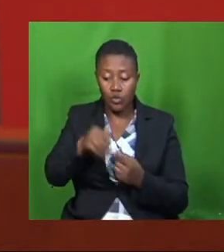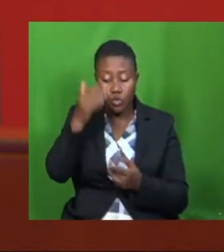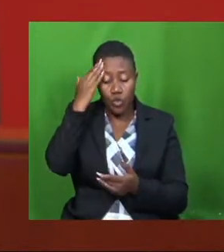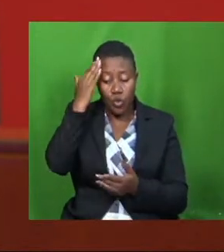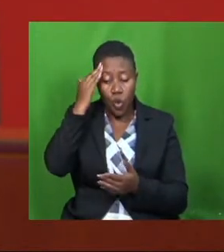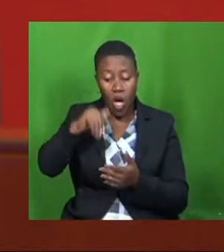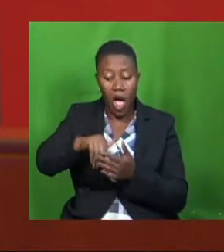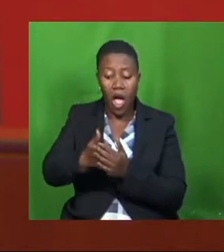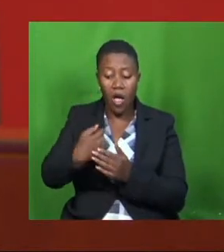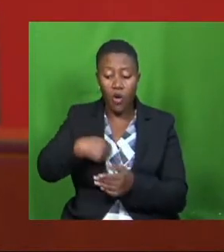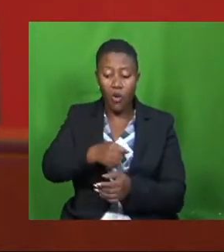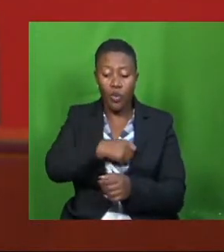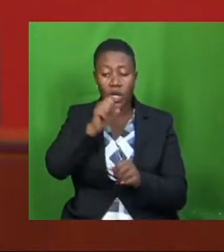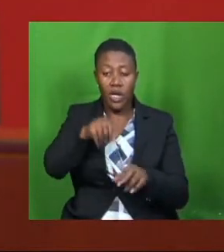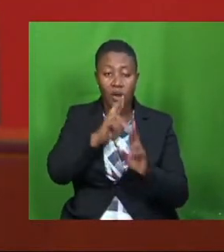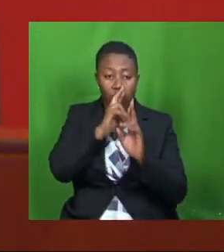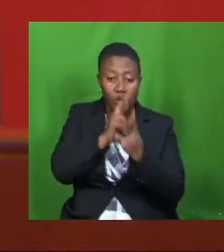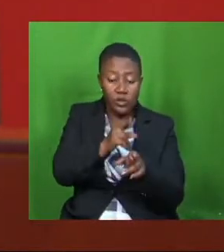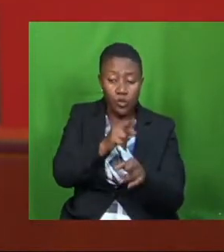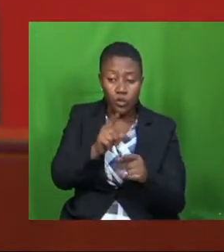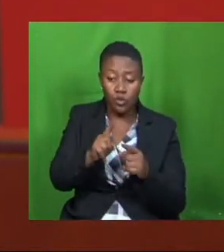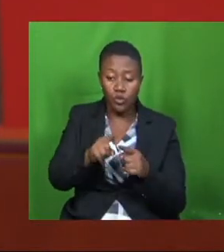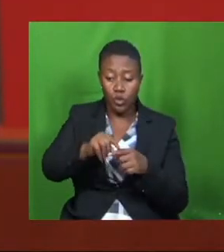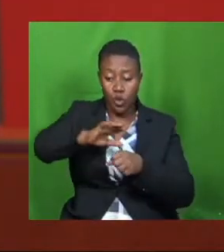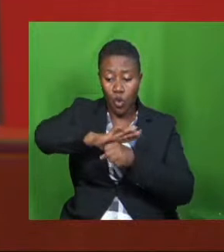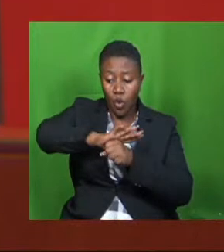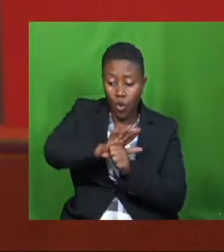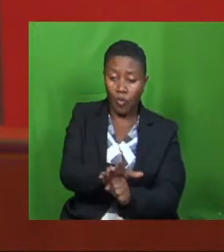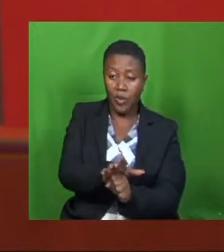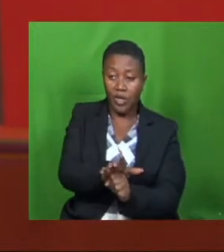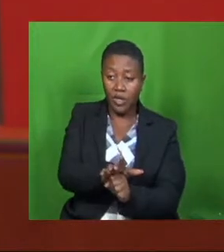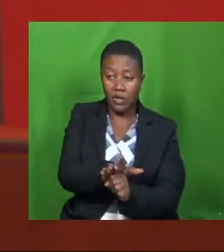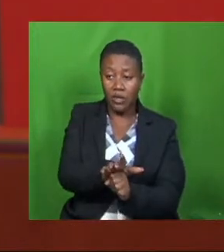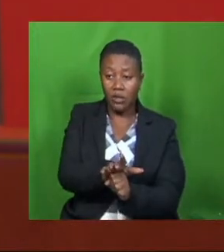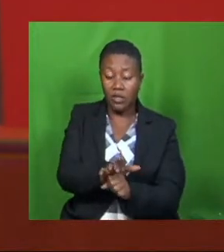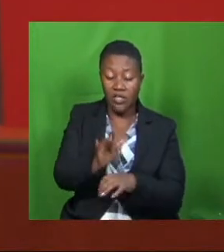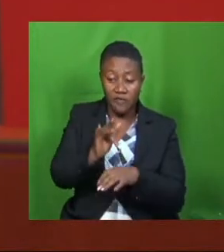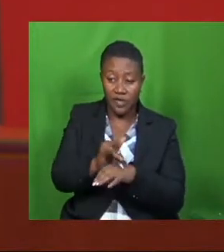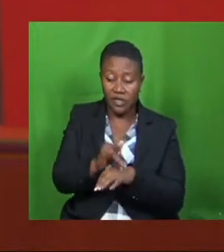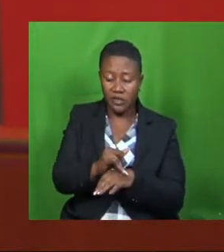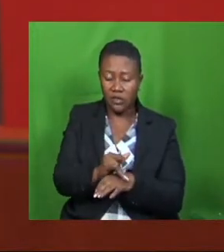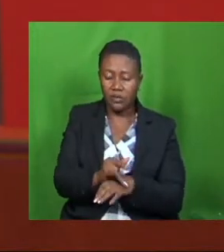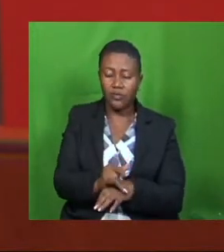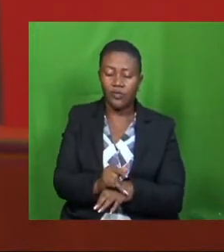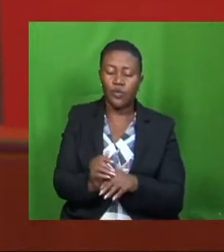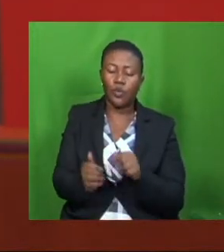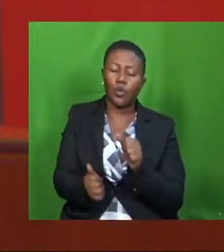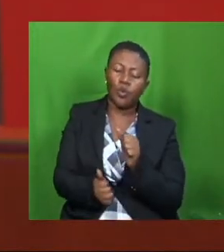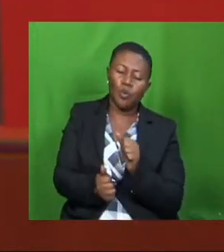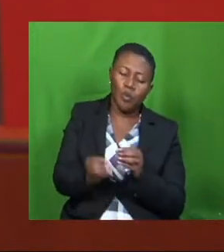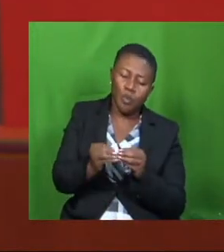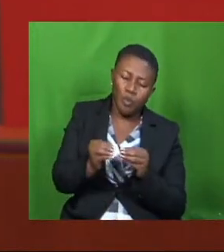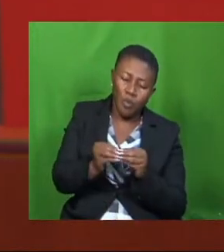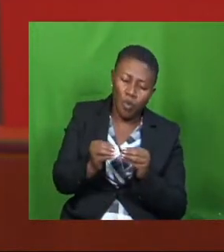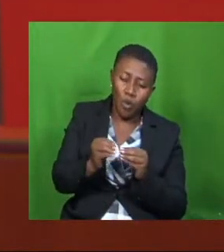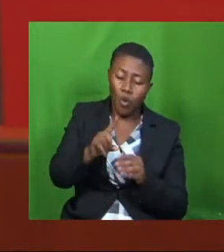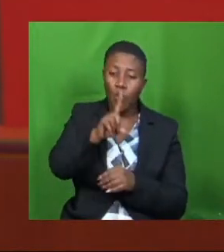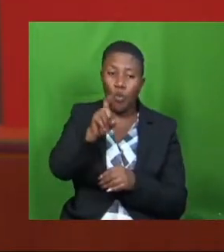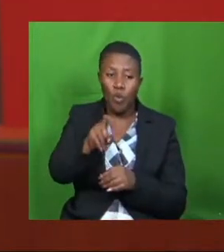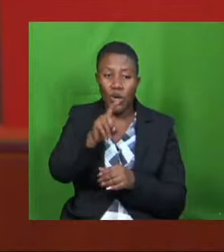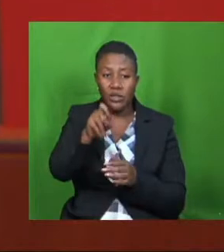Be requested to attend sittings of the House to answer questions asked of them. And